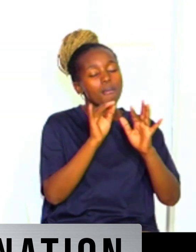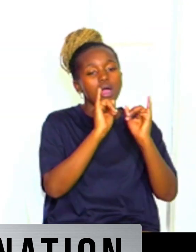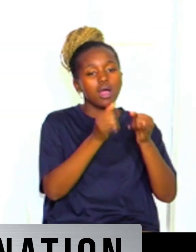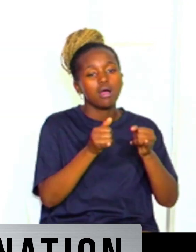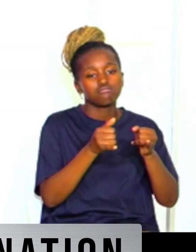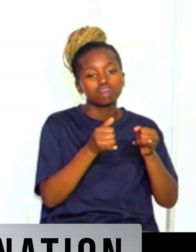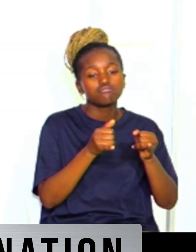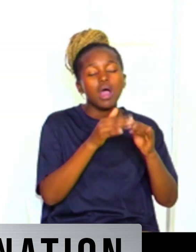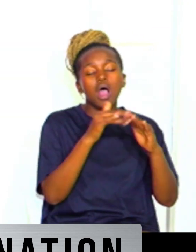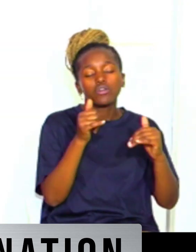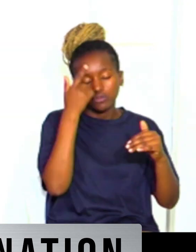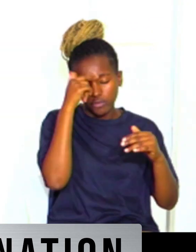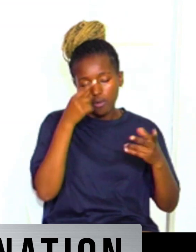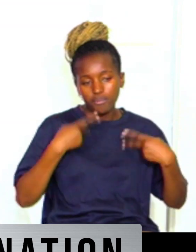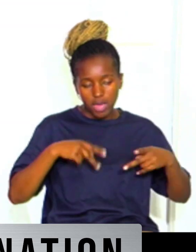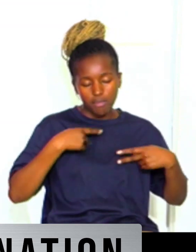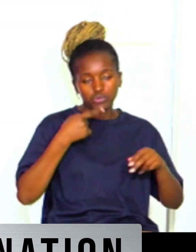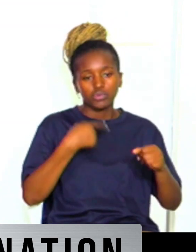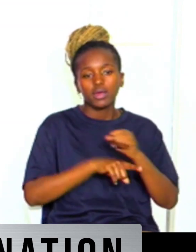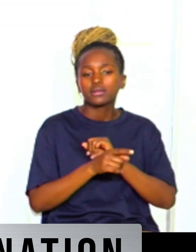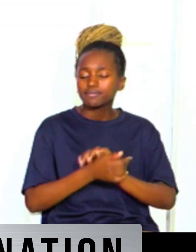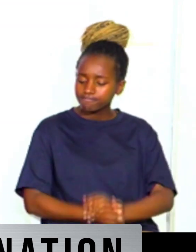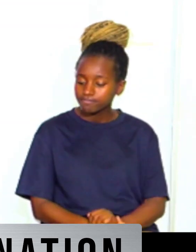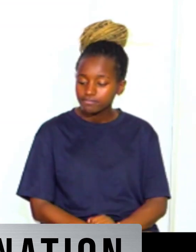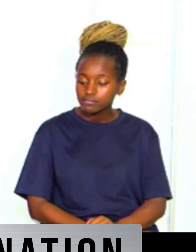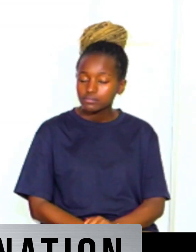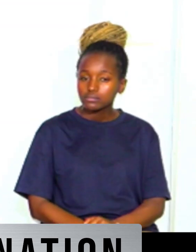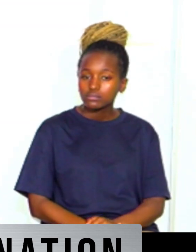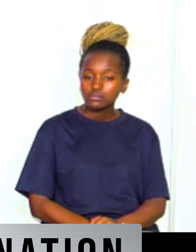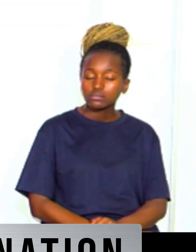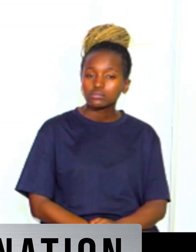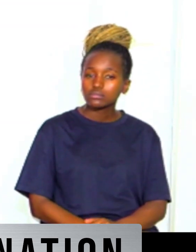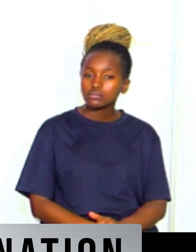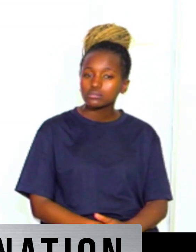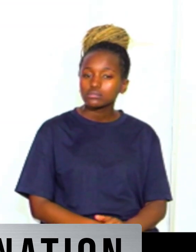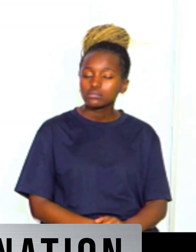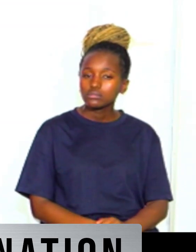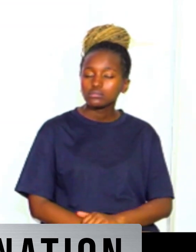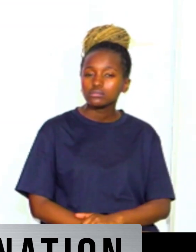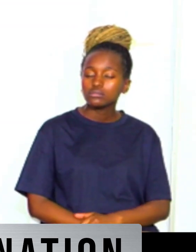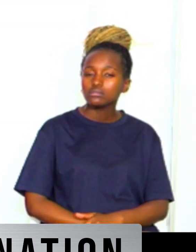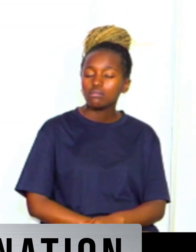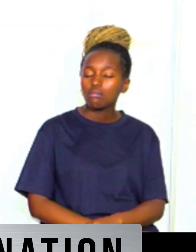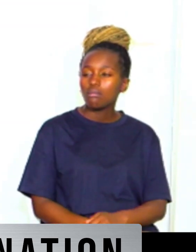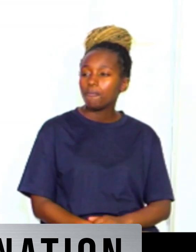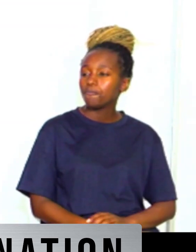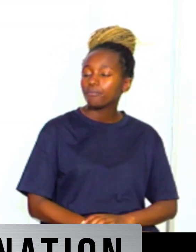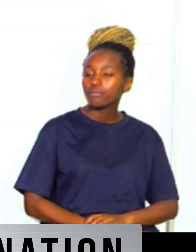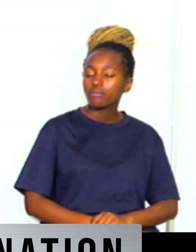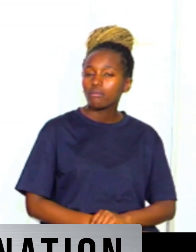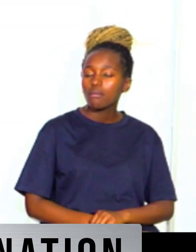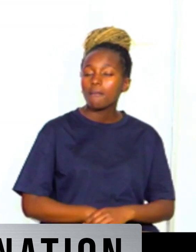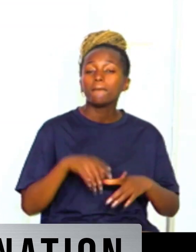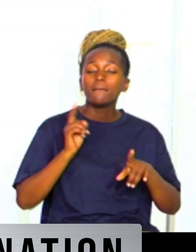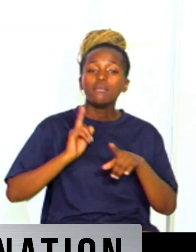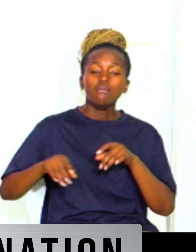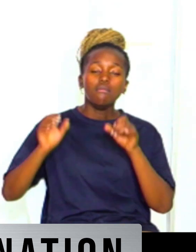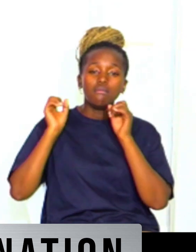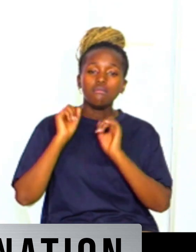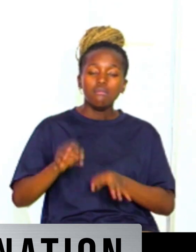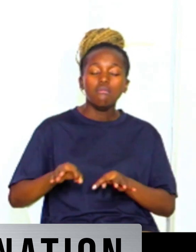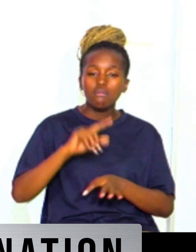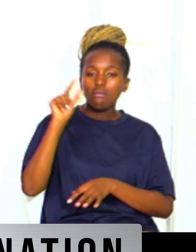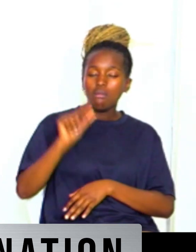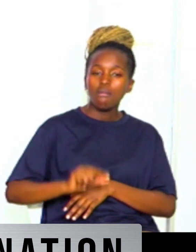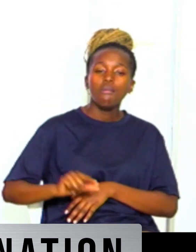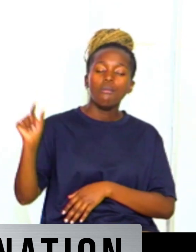sana. Yes. The thing is this, in case you guys, the Gen Zs, now when I say you guys,